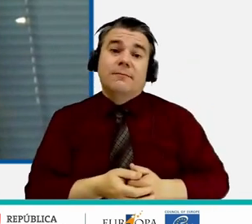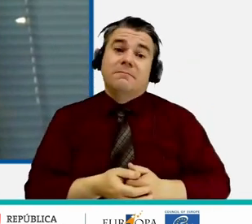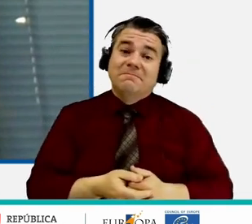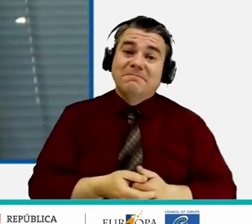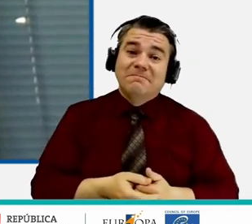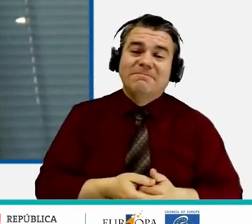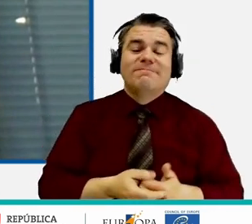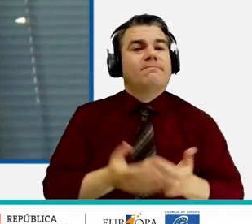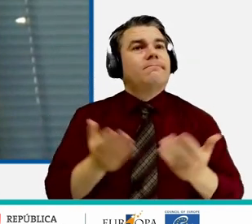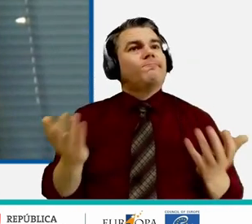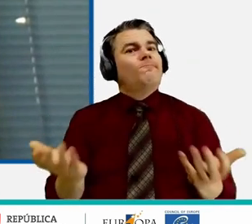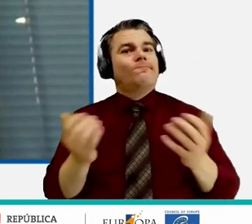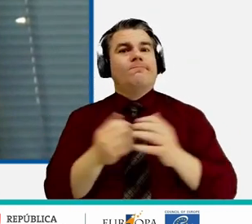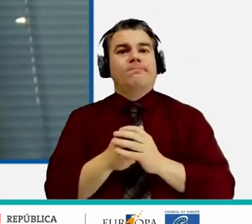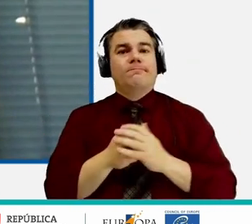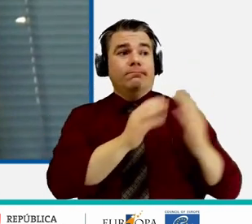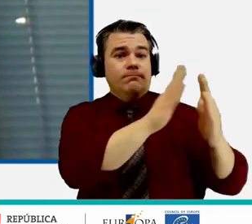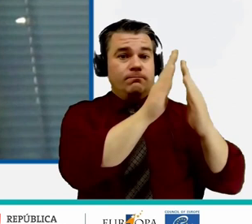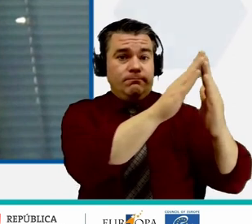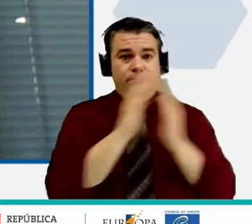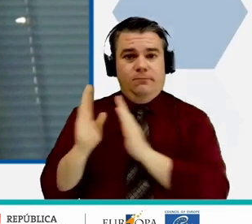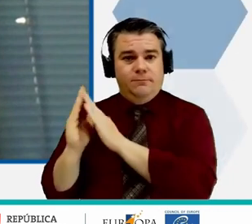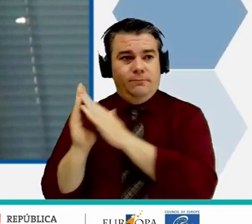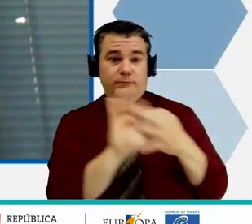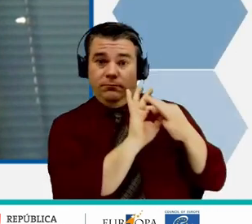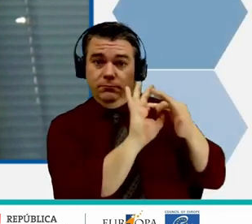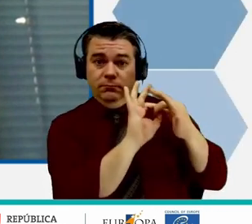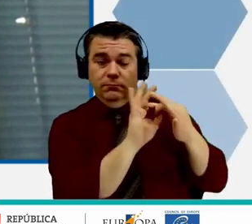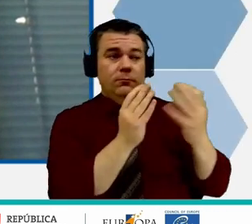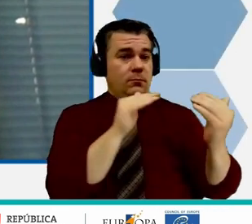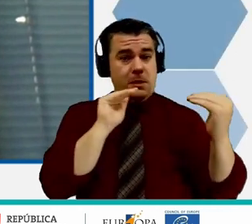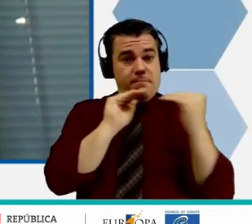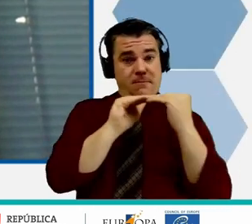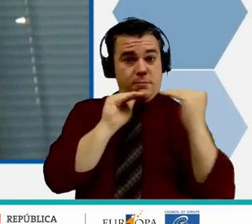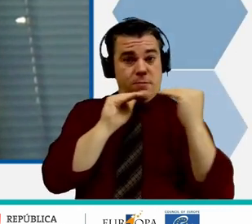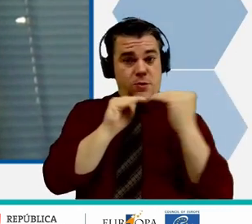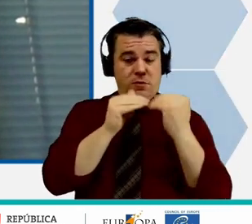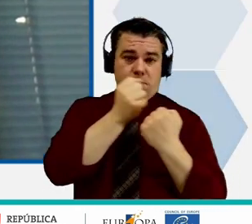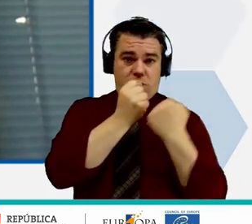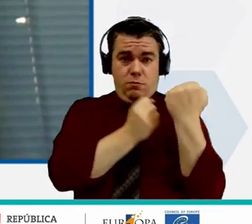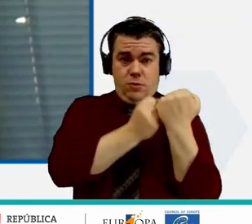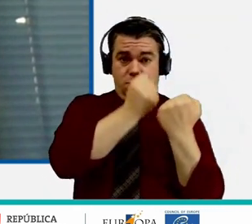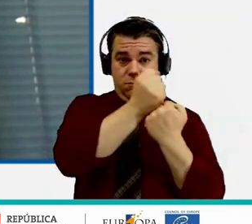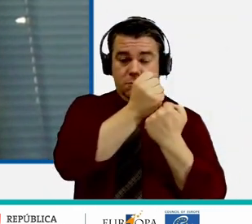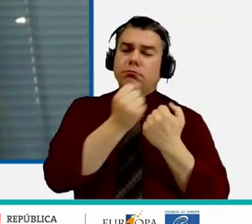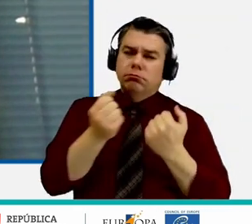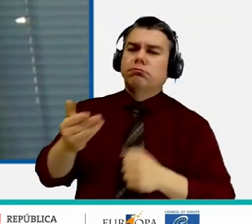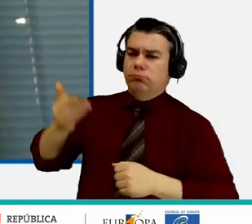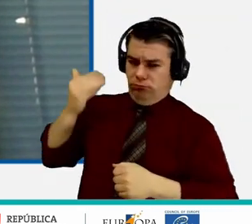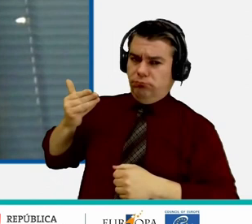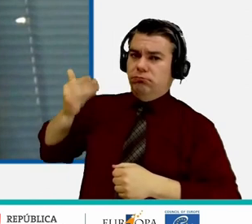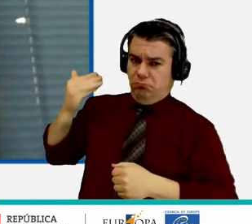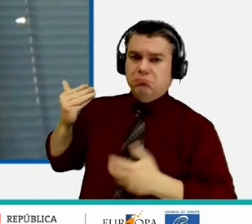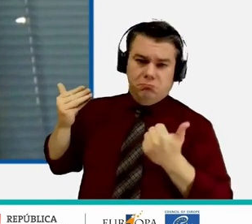happen through city-to-city collaborations and peer-to-peer support, as we've already been doing in the past. But